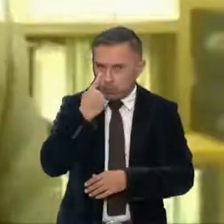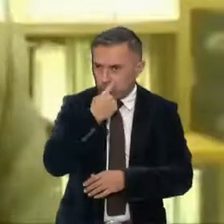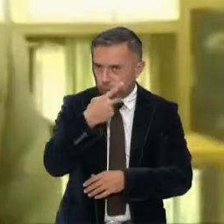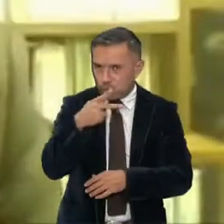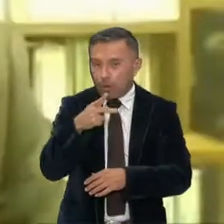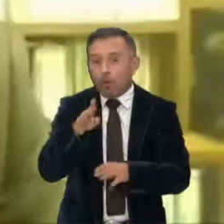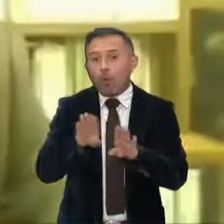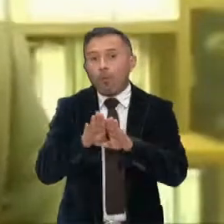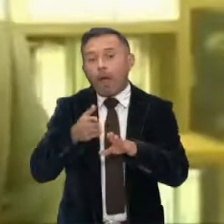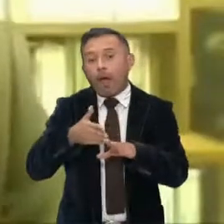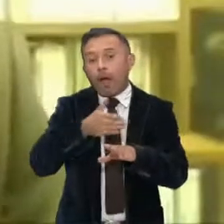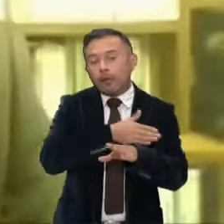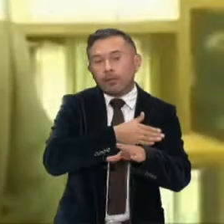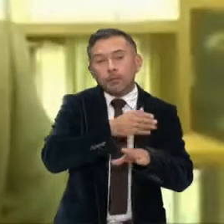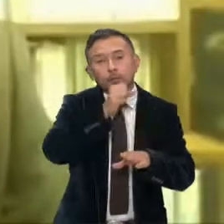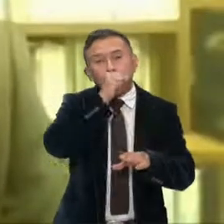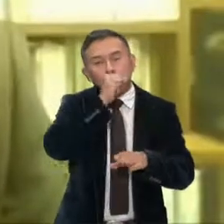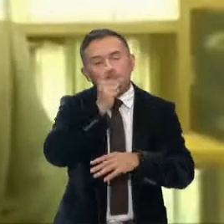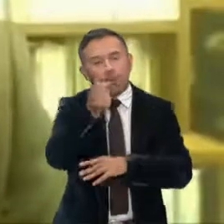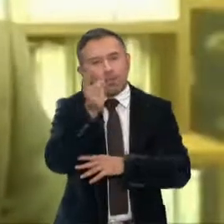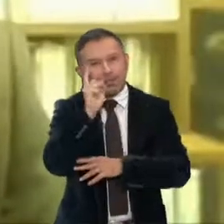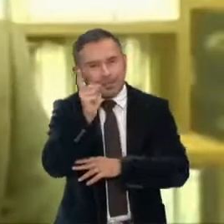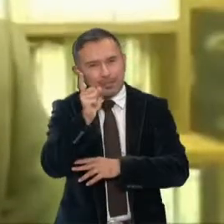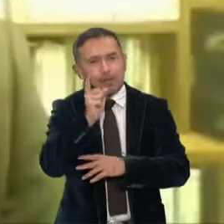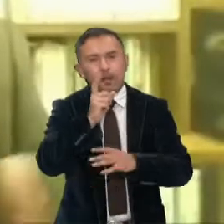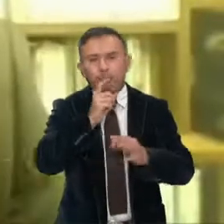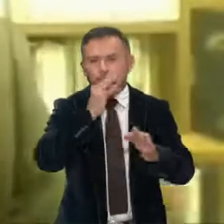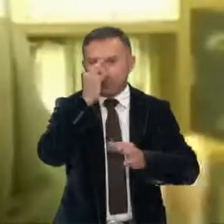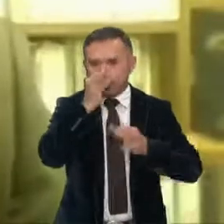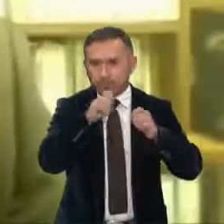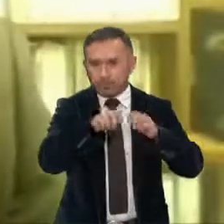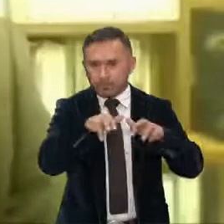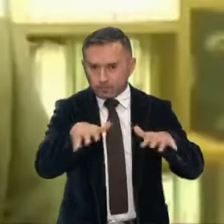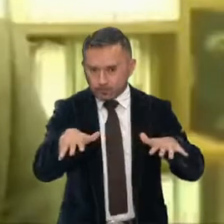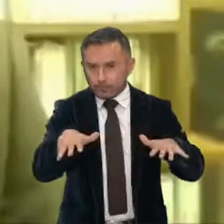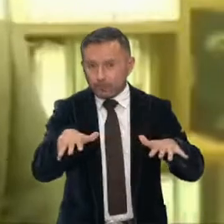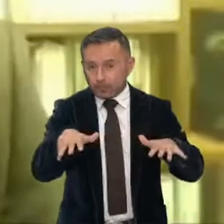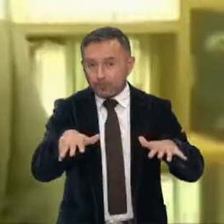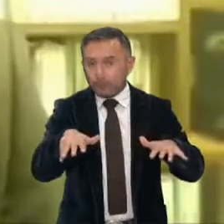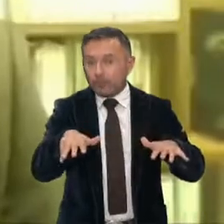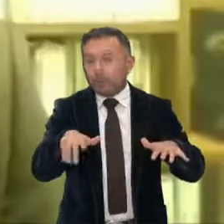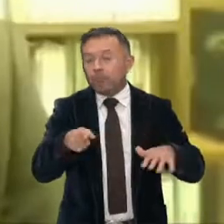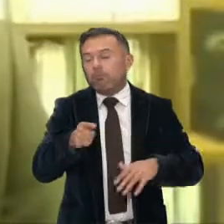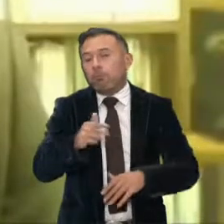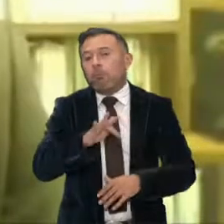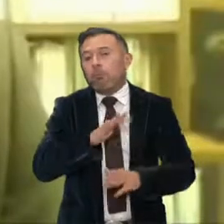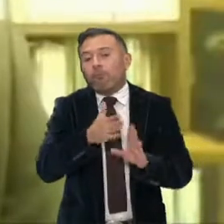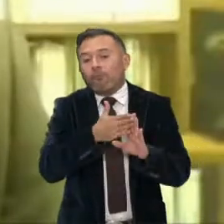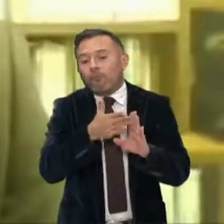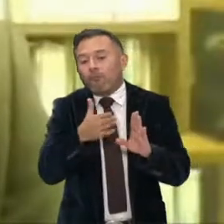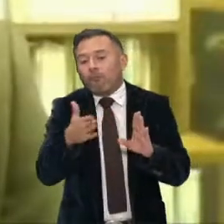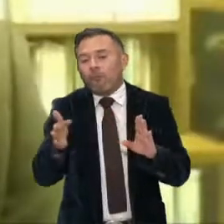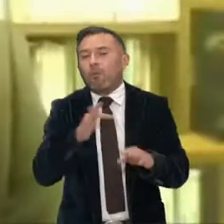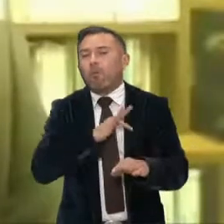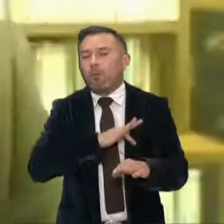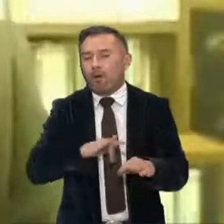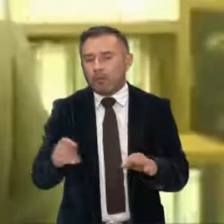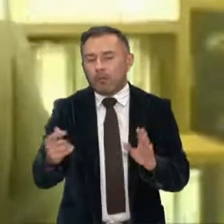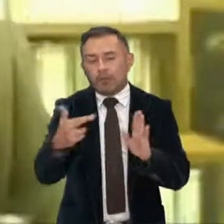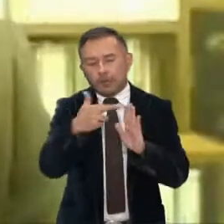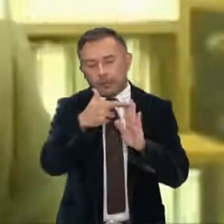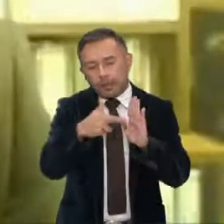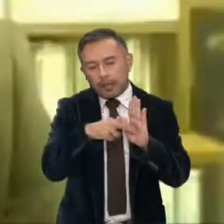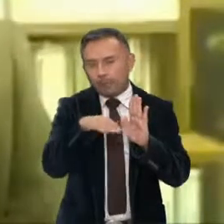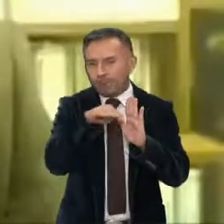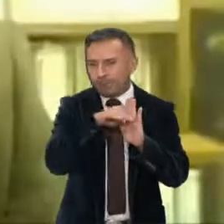and organizations, so that the phase of the campaigns can